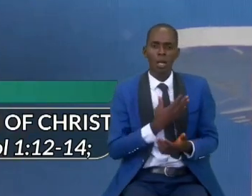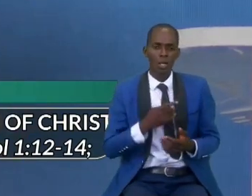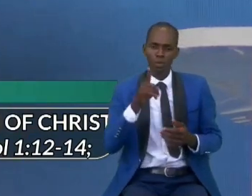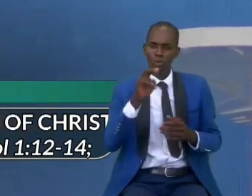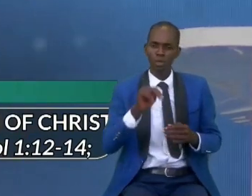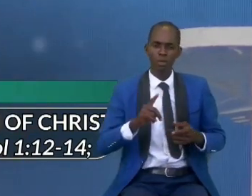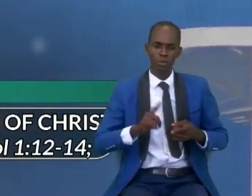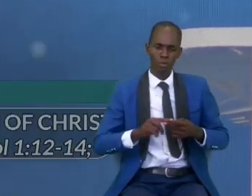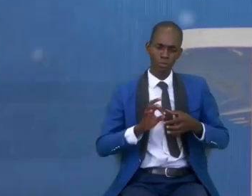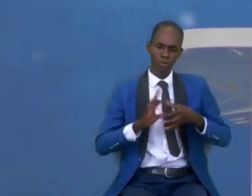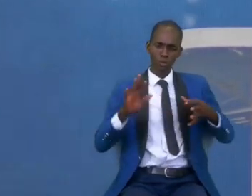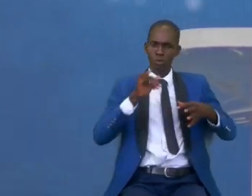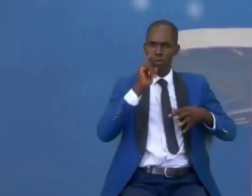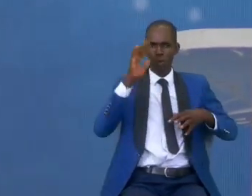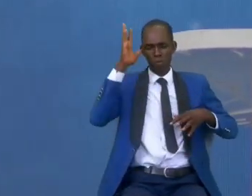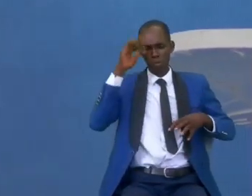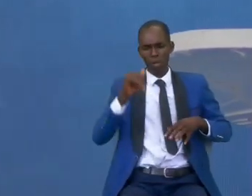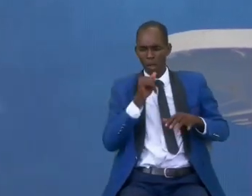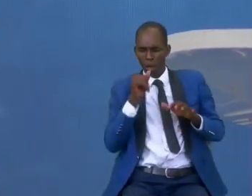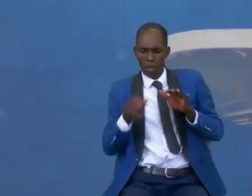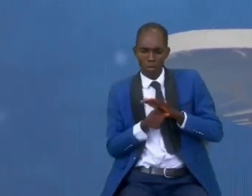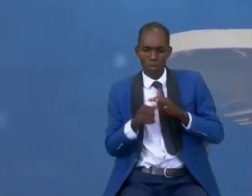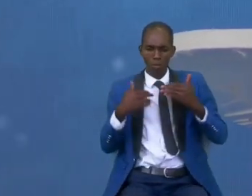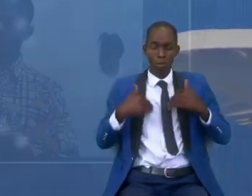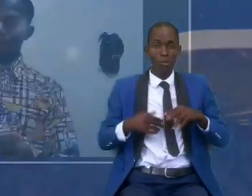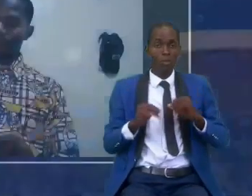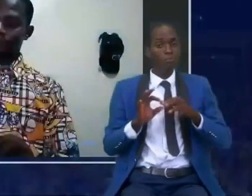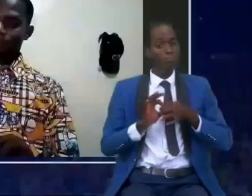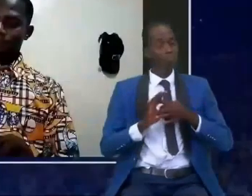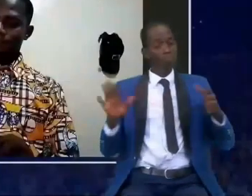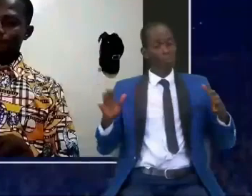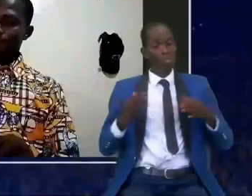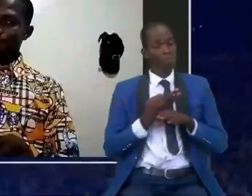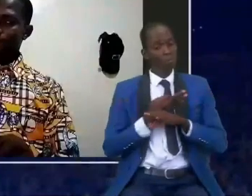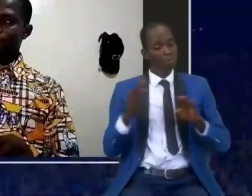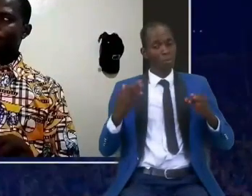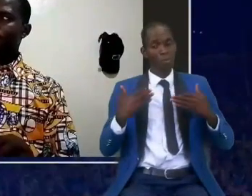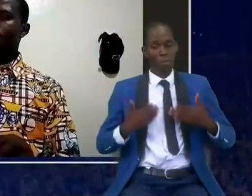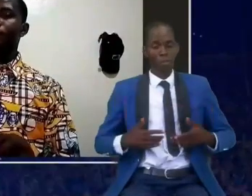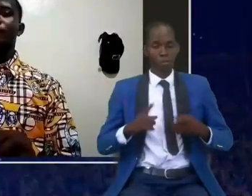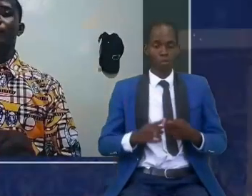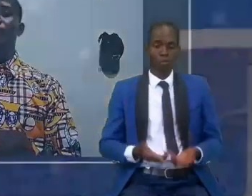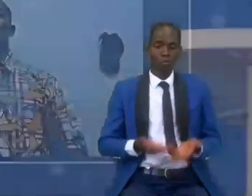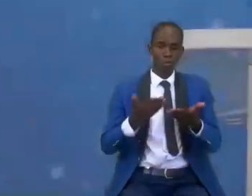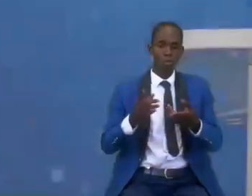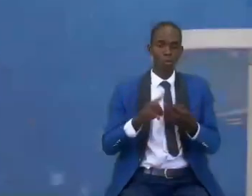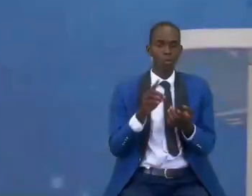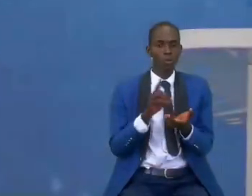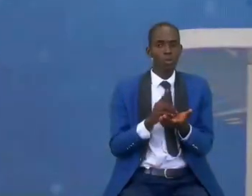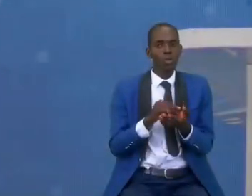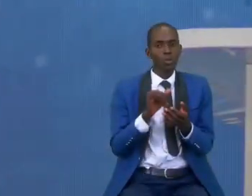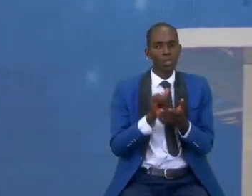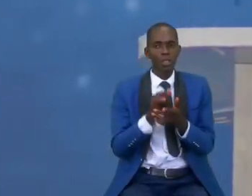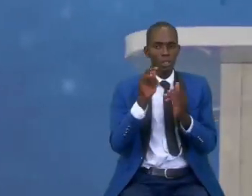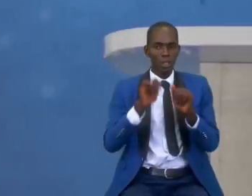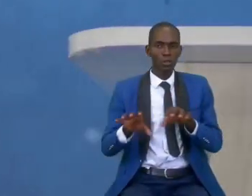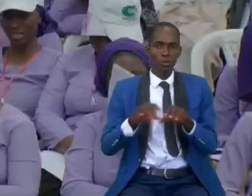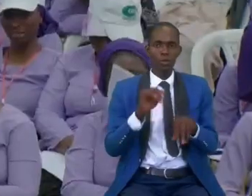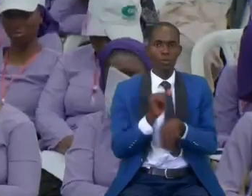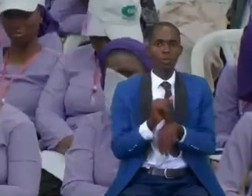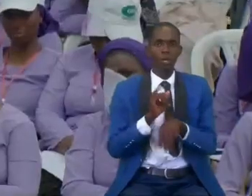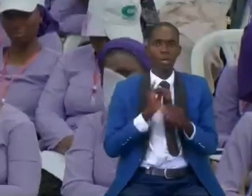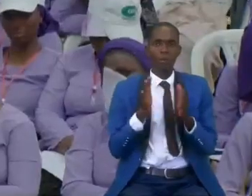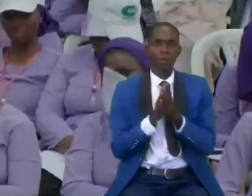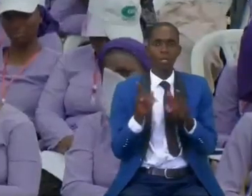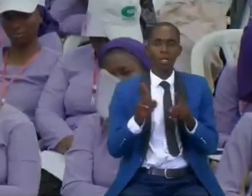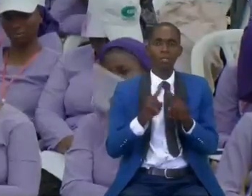or whoever they are can do the work. And I pray that you surrender to Christ like that today in Jesus' name.